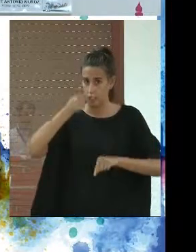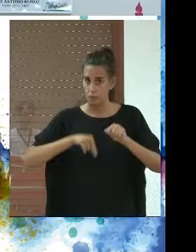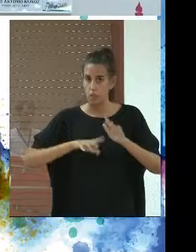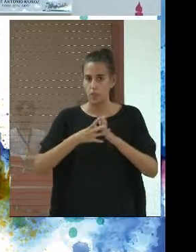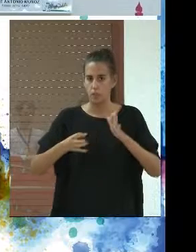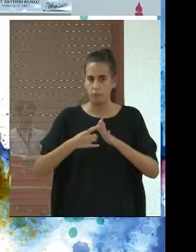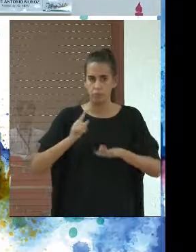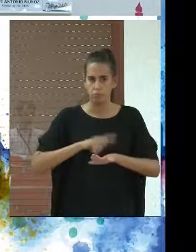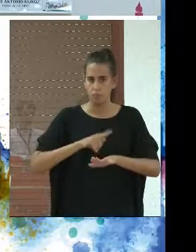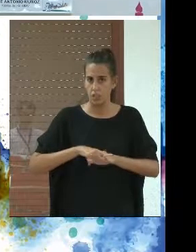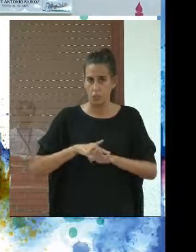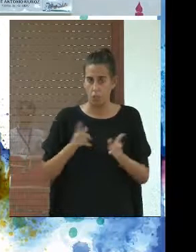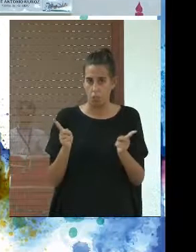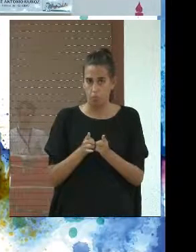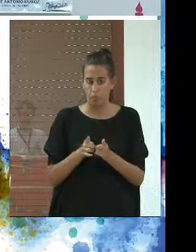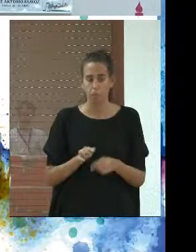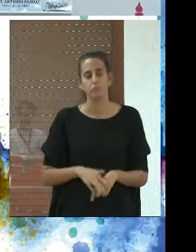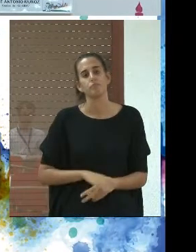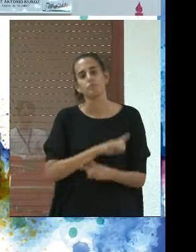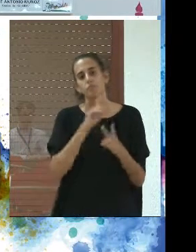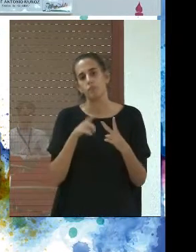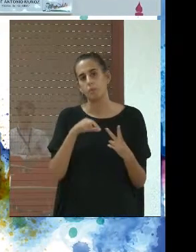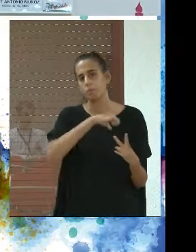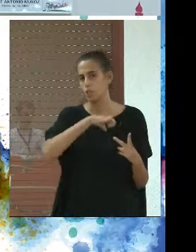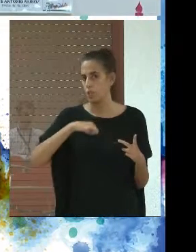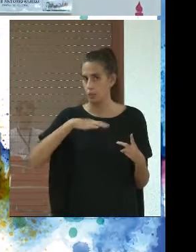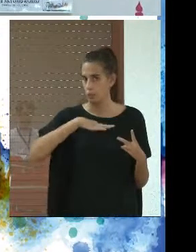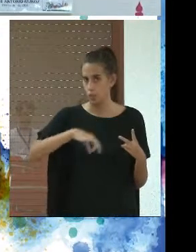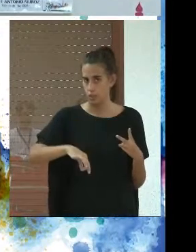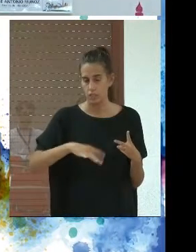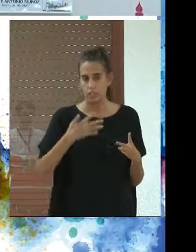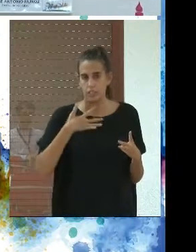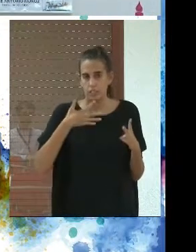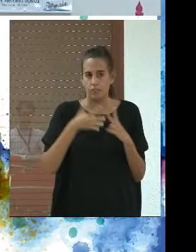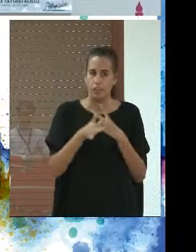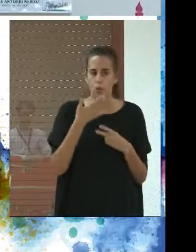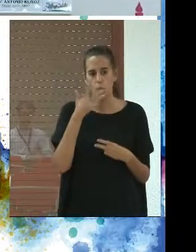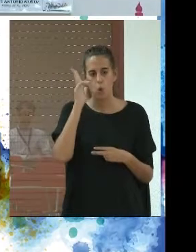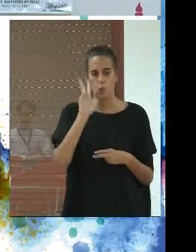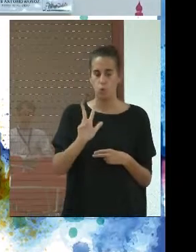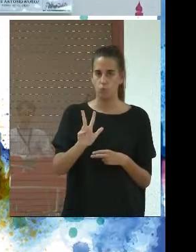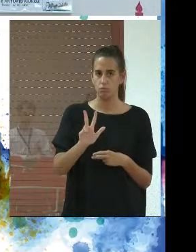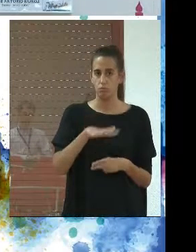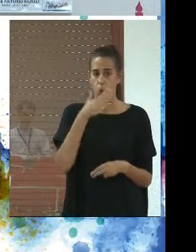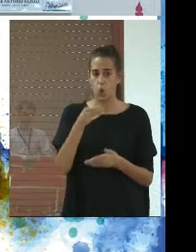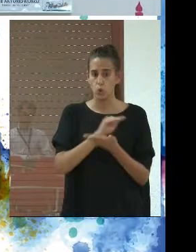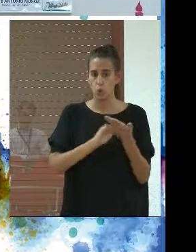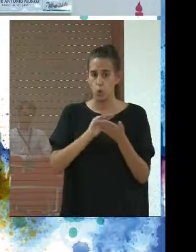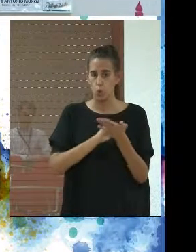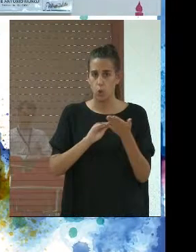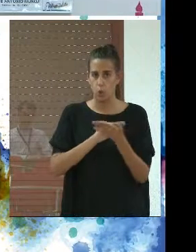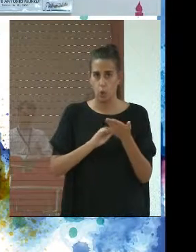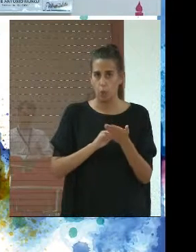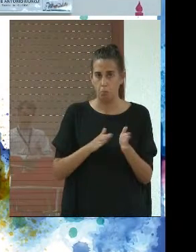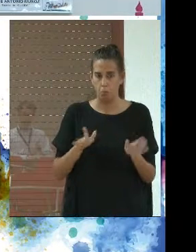prototype and print it out in a very short period of time. Also, it can be customized, as I said. We can come up